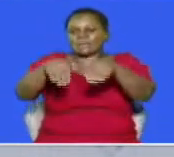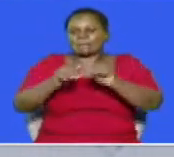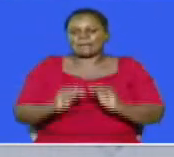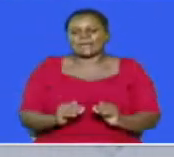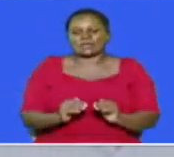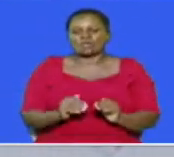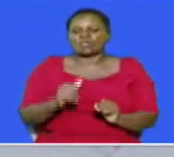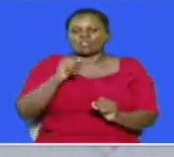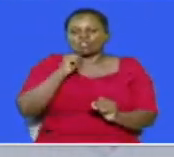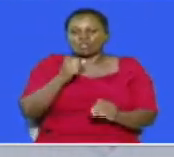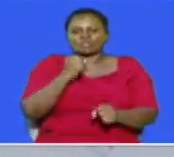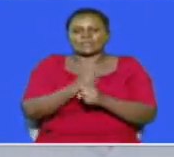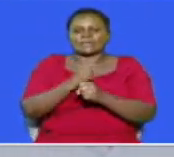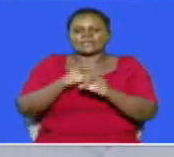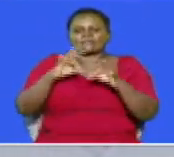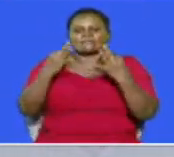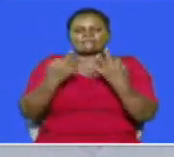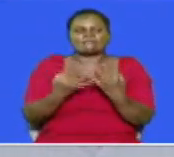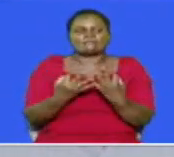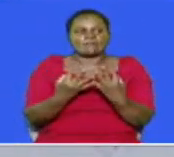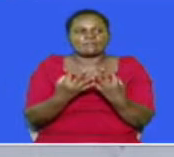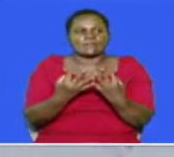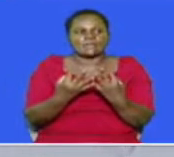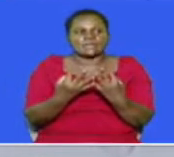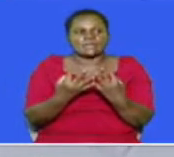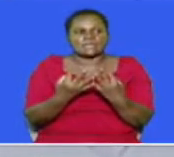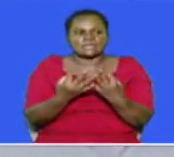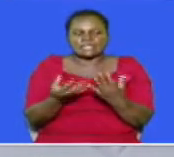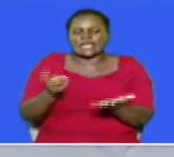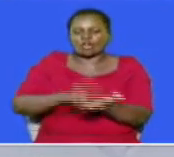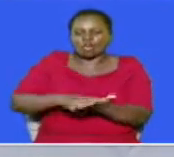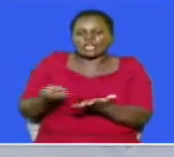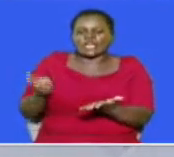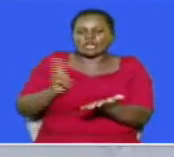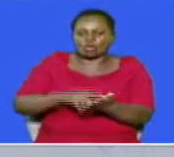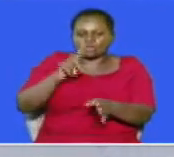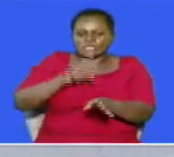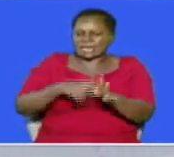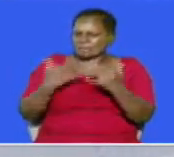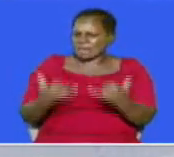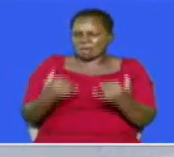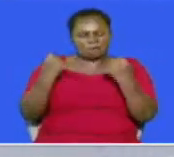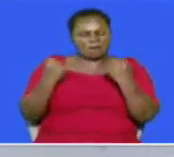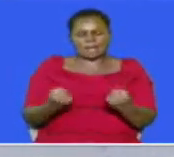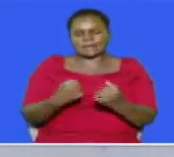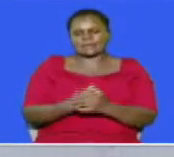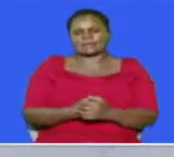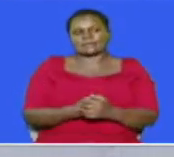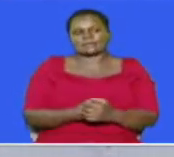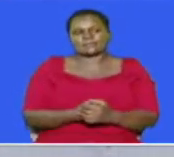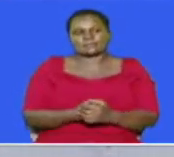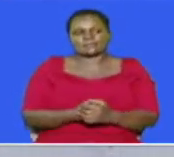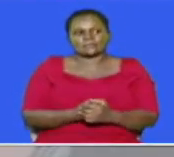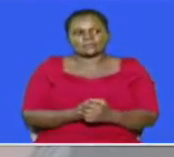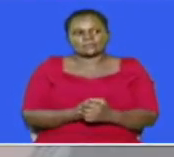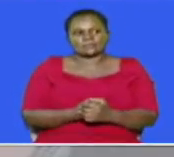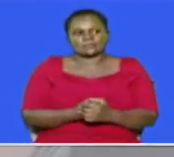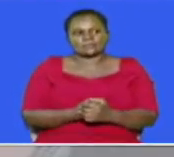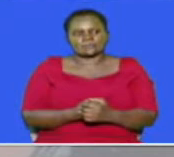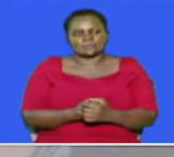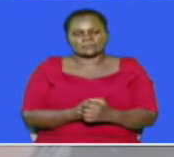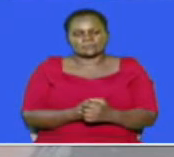the family to recording so many statements at this very difficult time, to a great extent, is